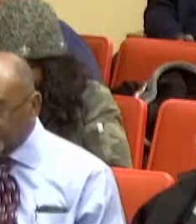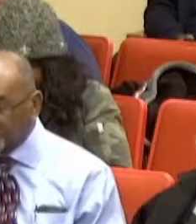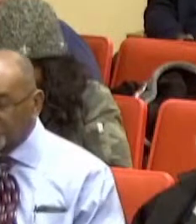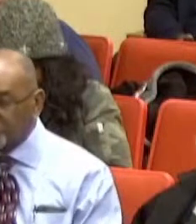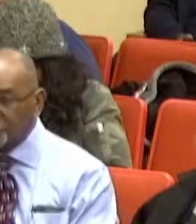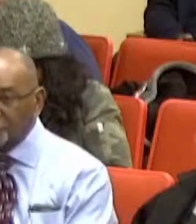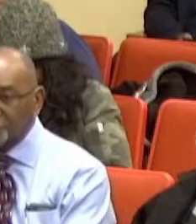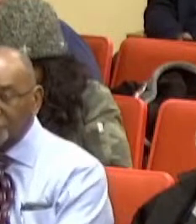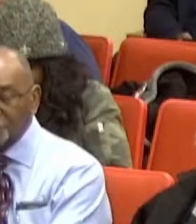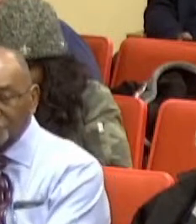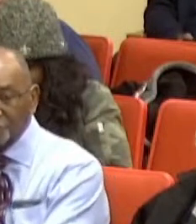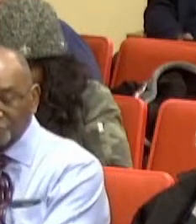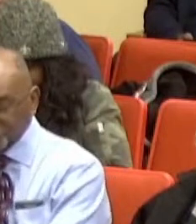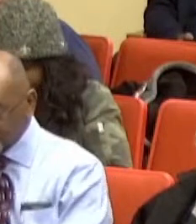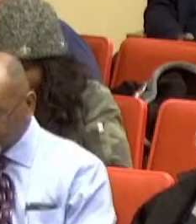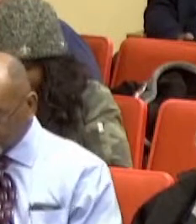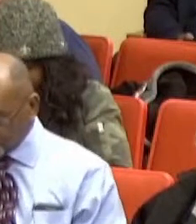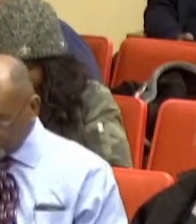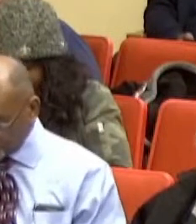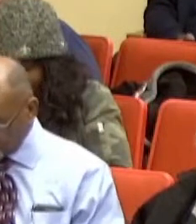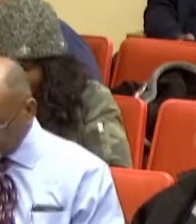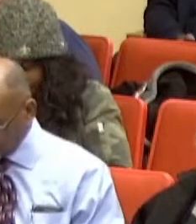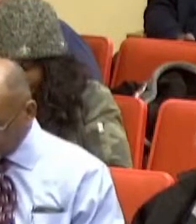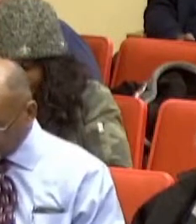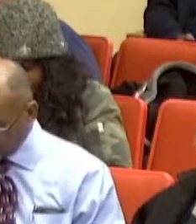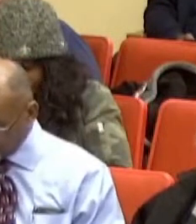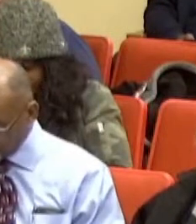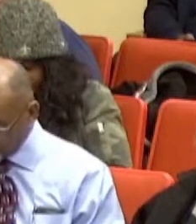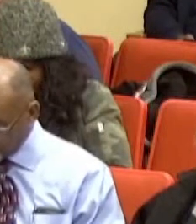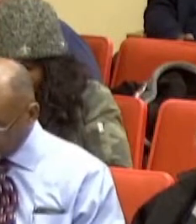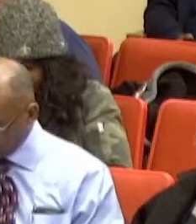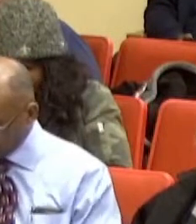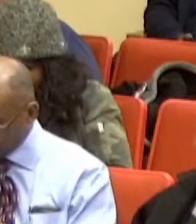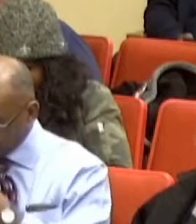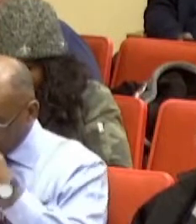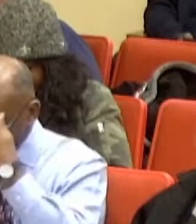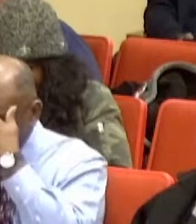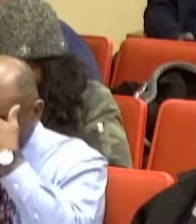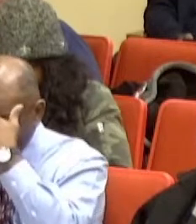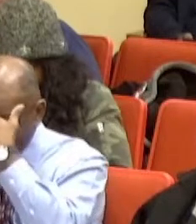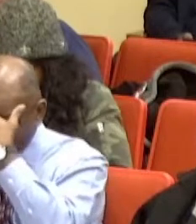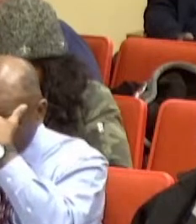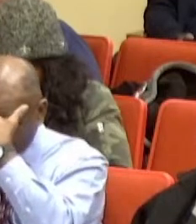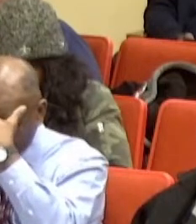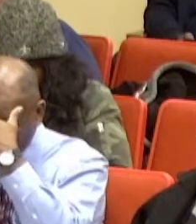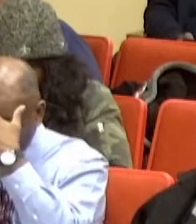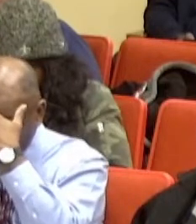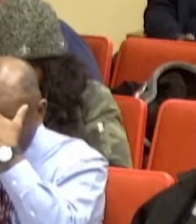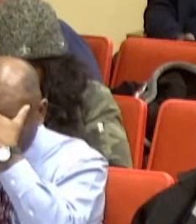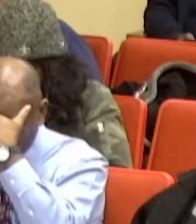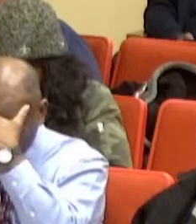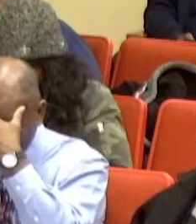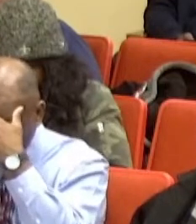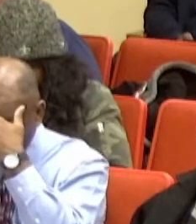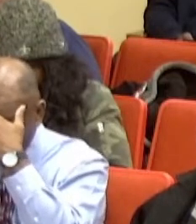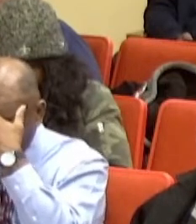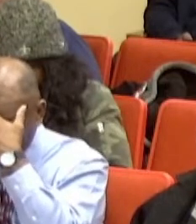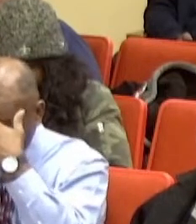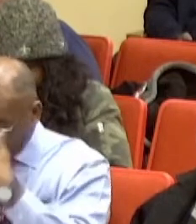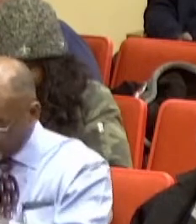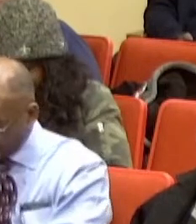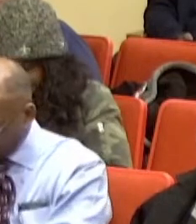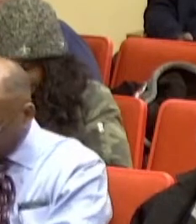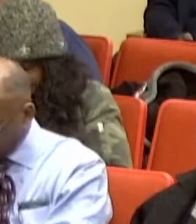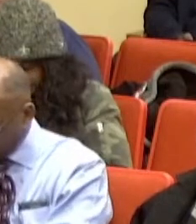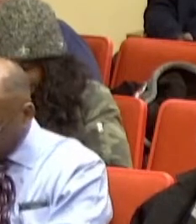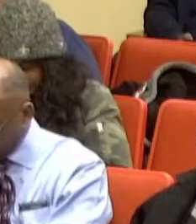Councilperson Streetman, you're recognized. Thank you, Mayor. I know you said if it stayed C5, they would have to develop closer to Madison Street. But I mean,